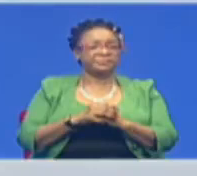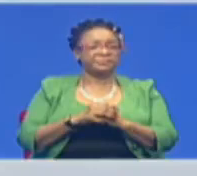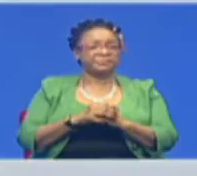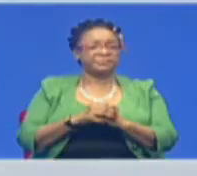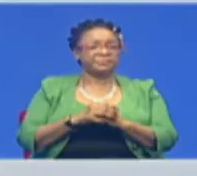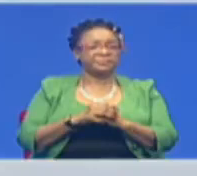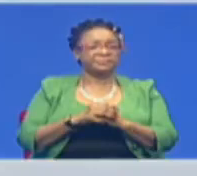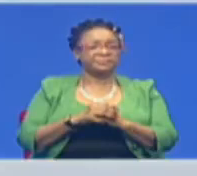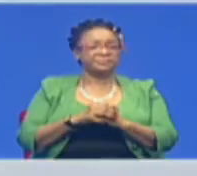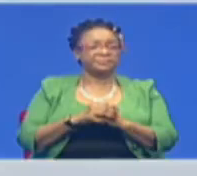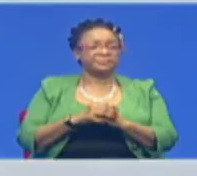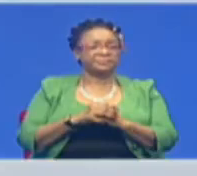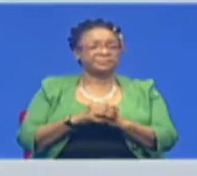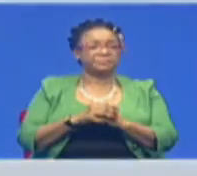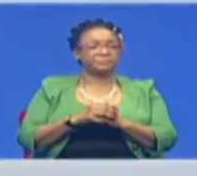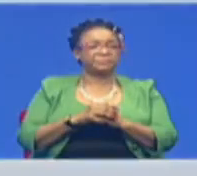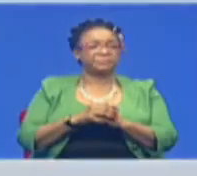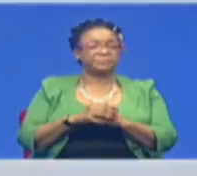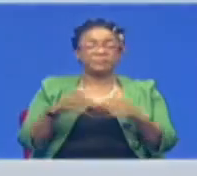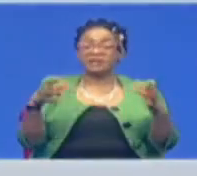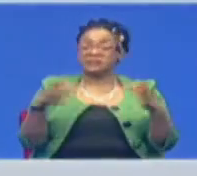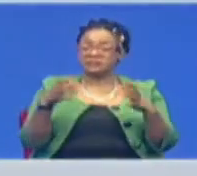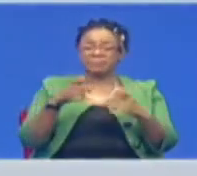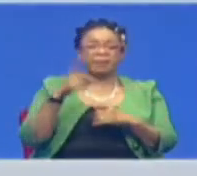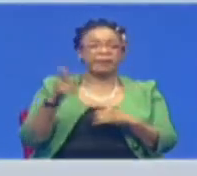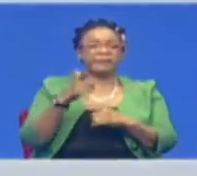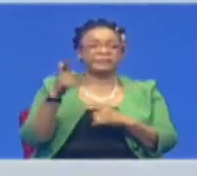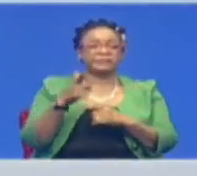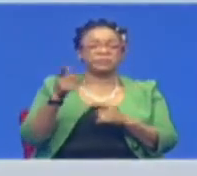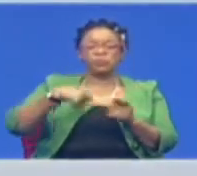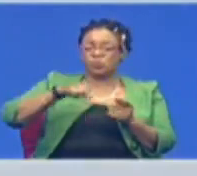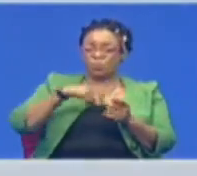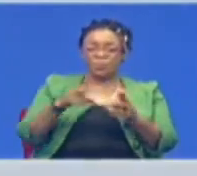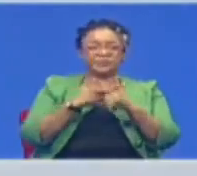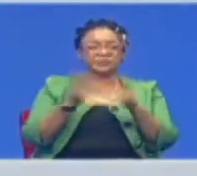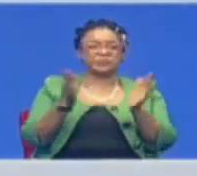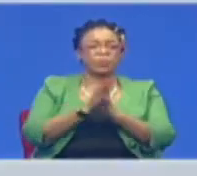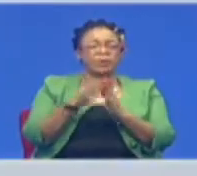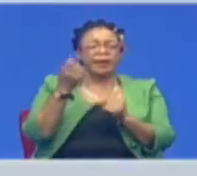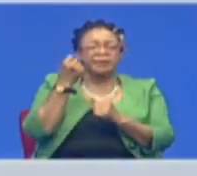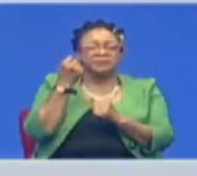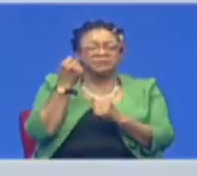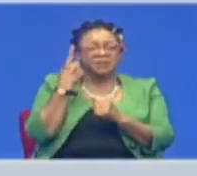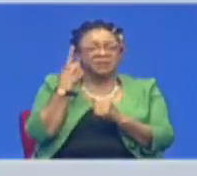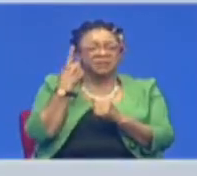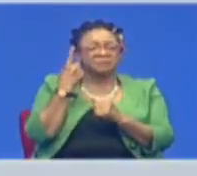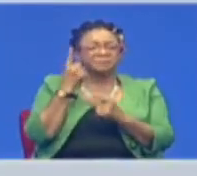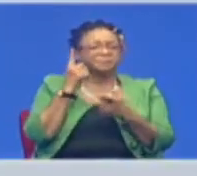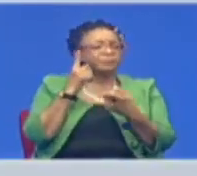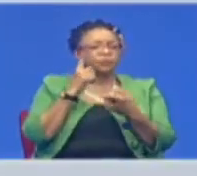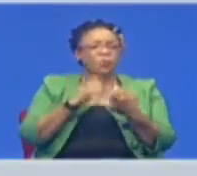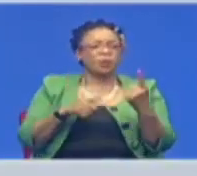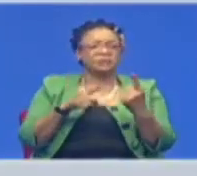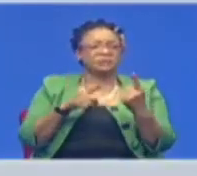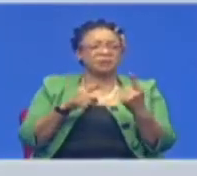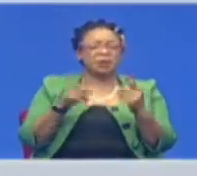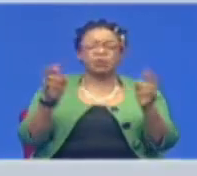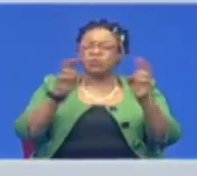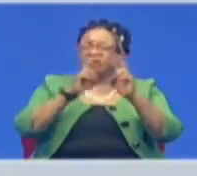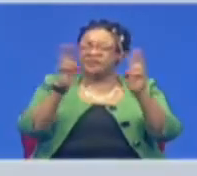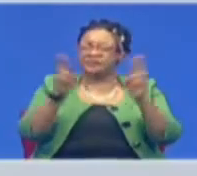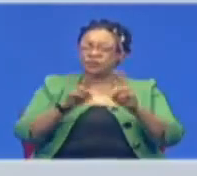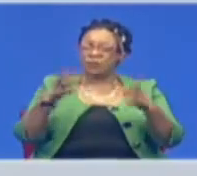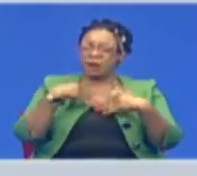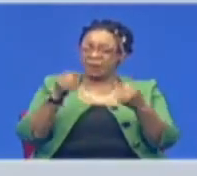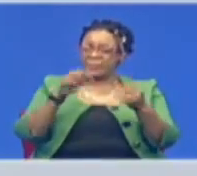And now to our team coverage. And we start with understanding what exactly universal health